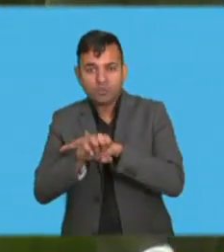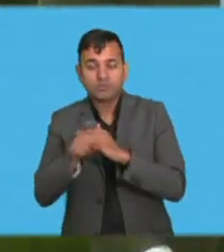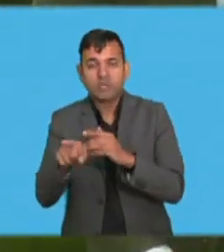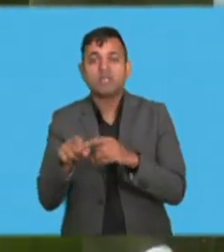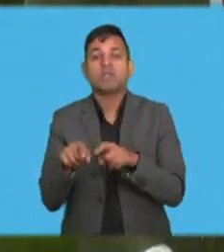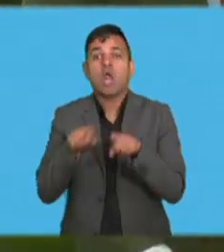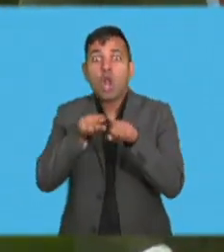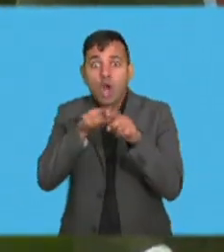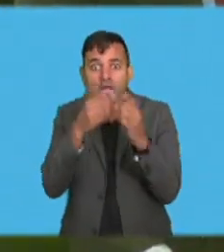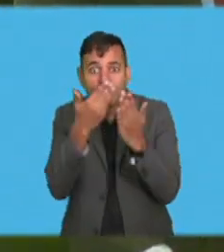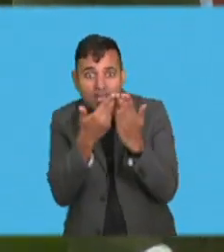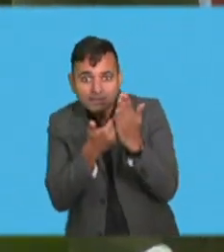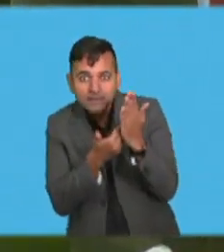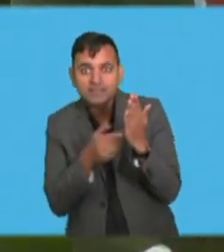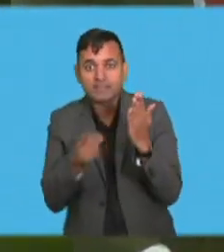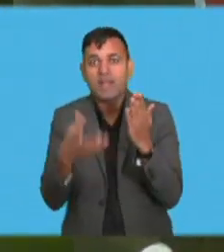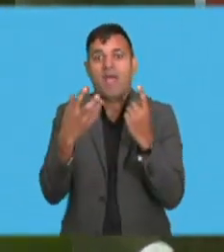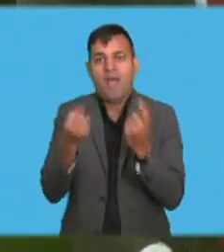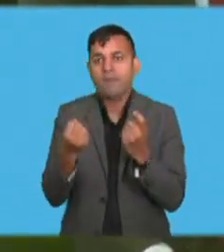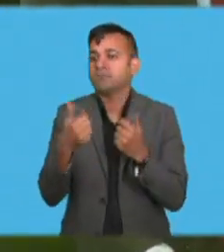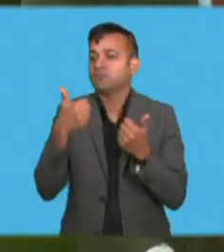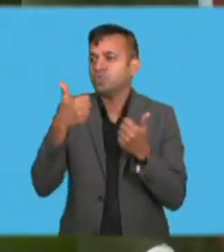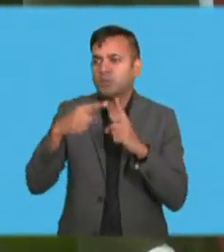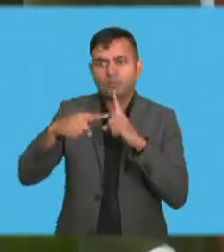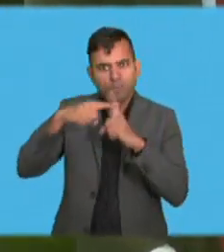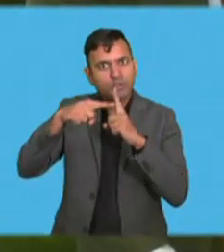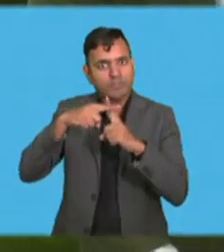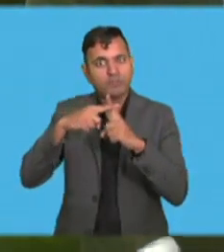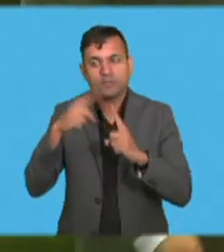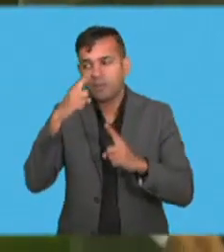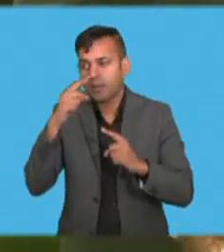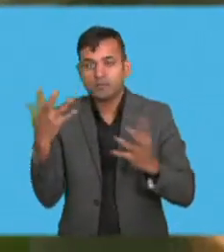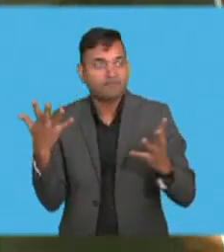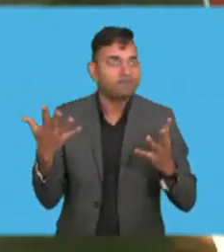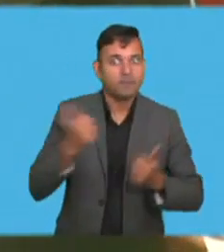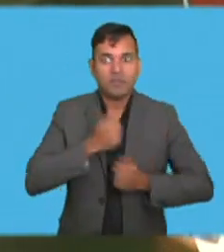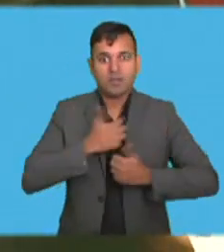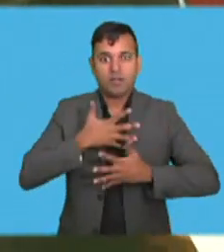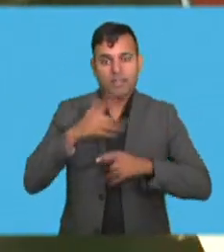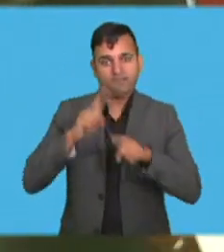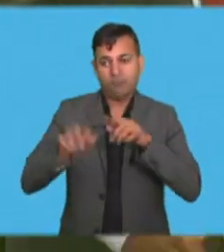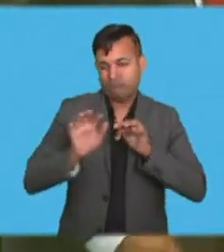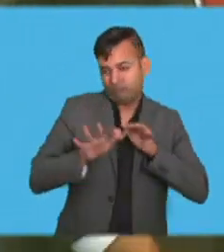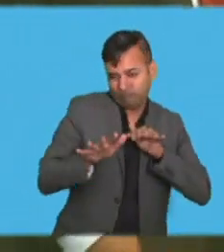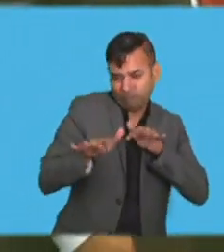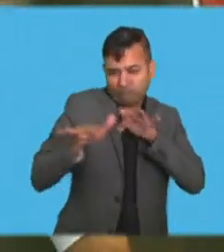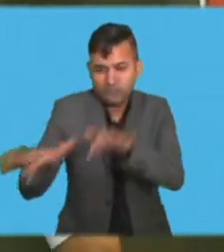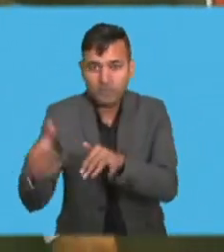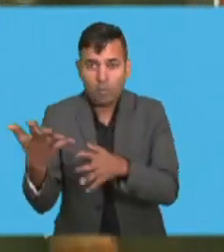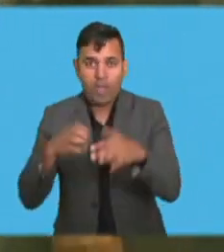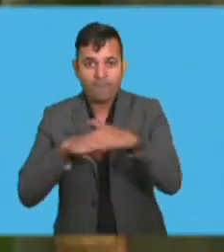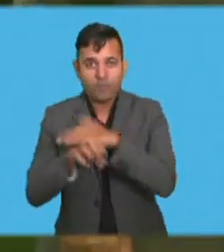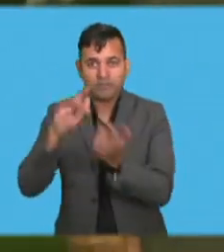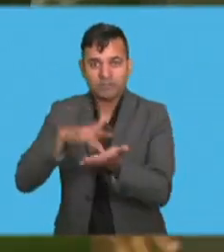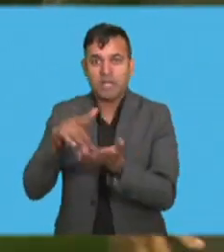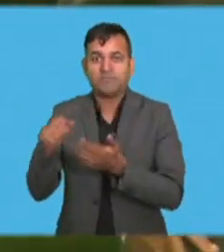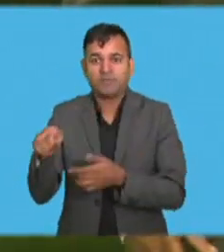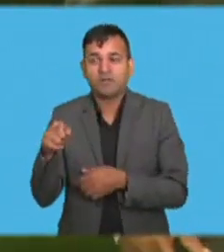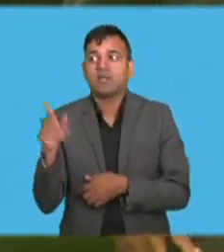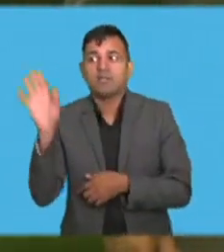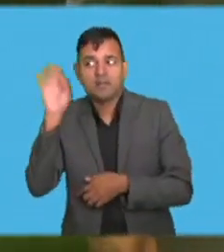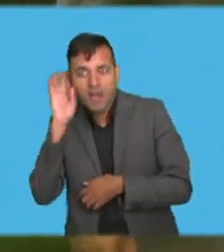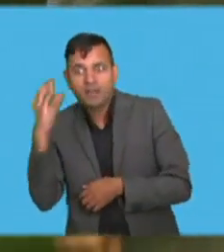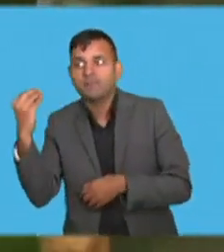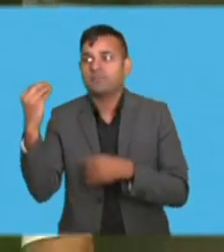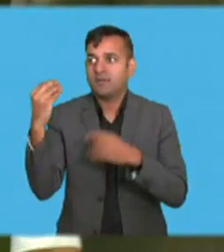now very responsive and of course taking seriously the advices that they are given, and of course moving